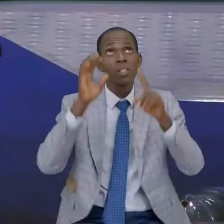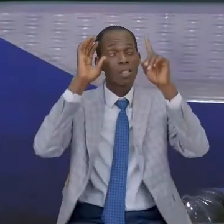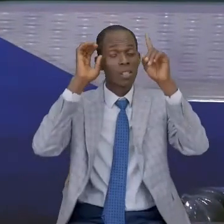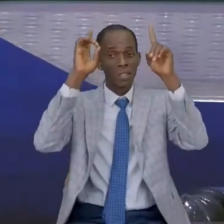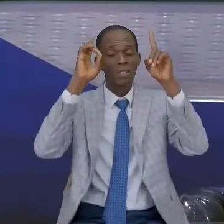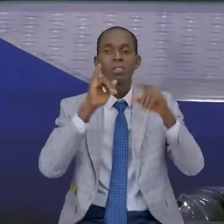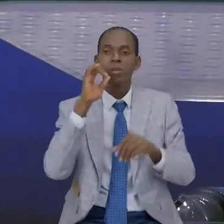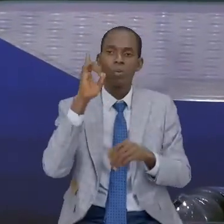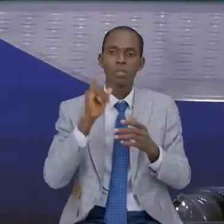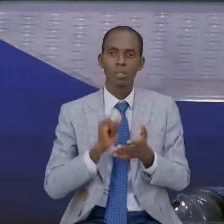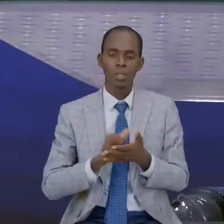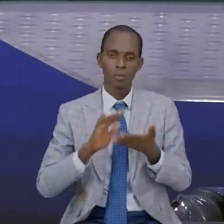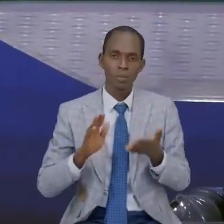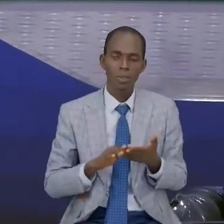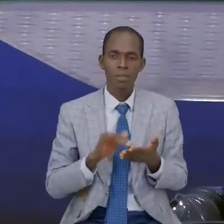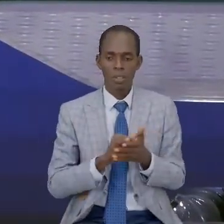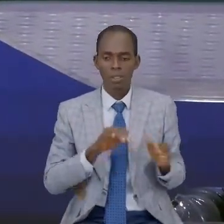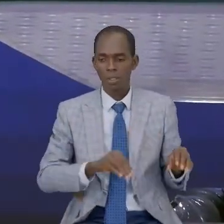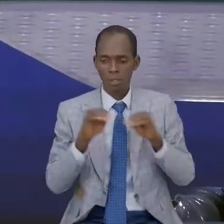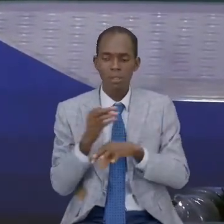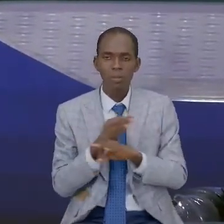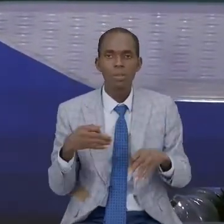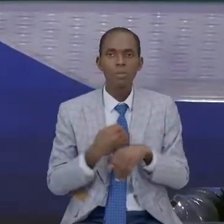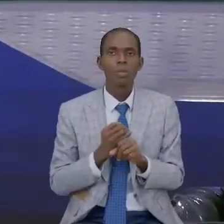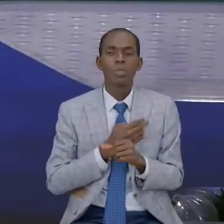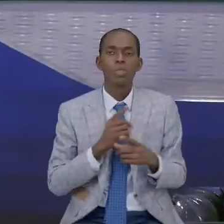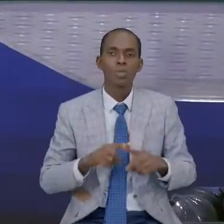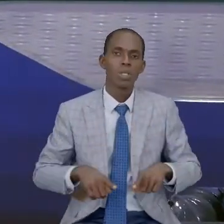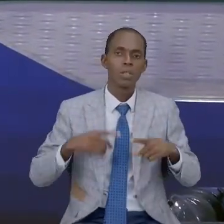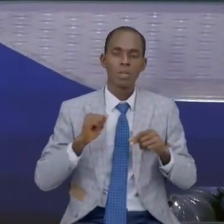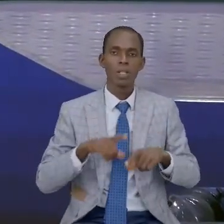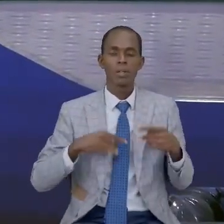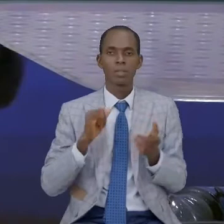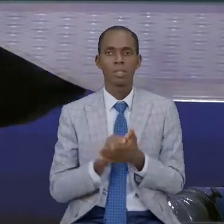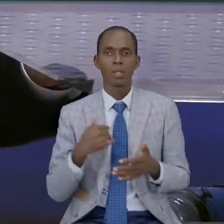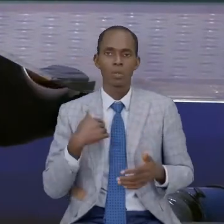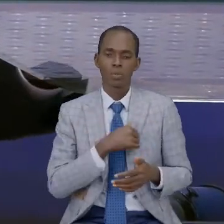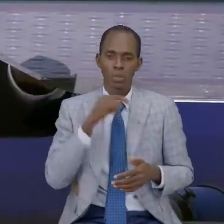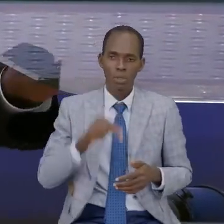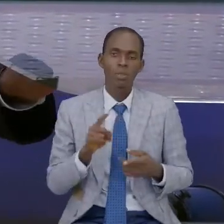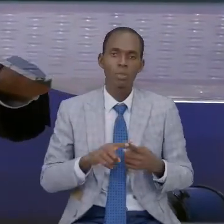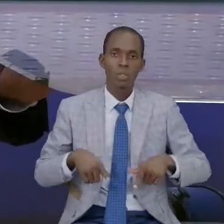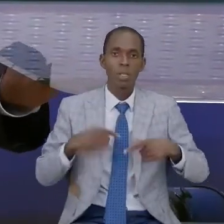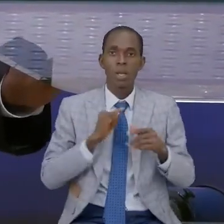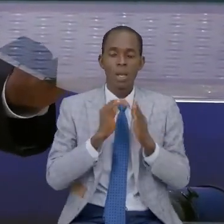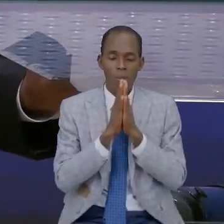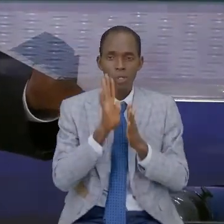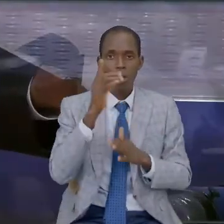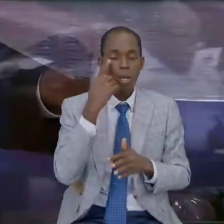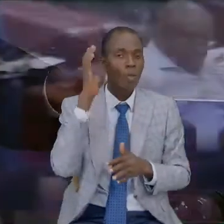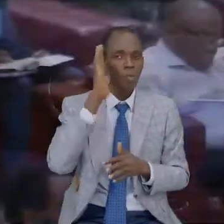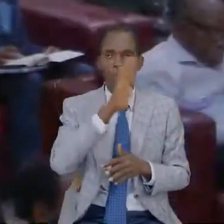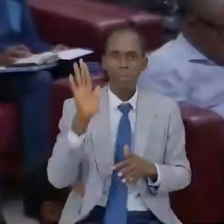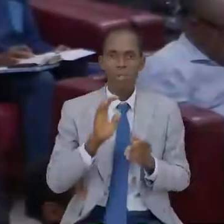who forgives, is the one who sets free, is the one who makes us to live the life well to live. I pray your eyes